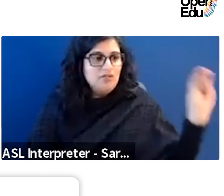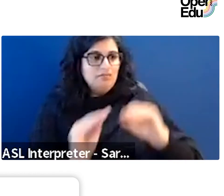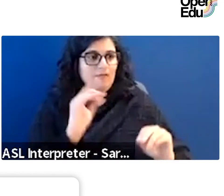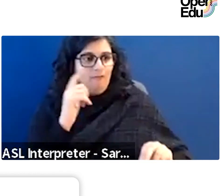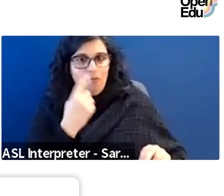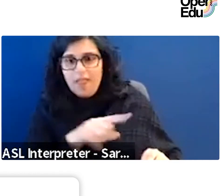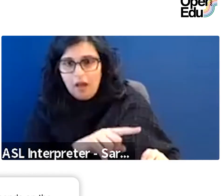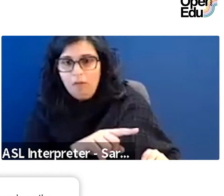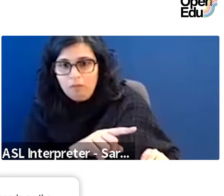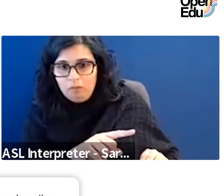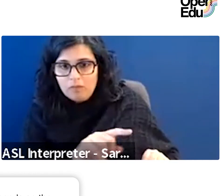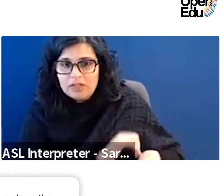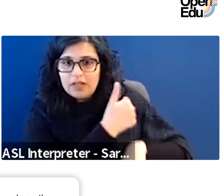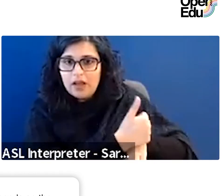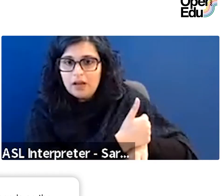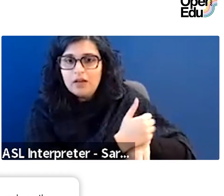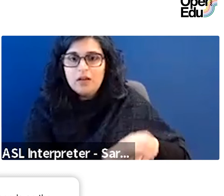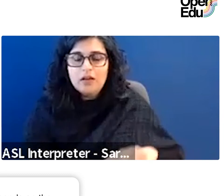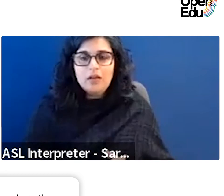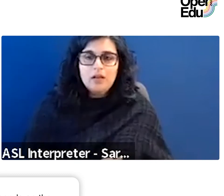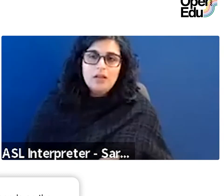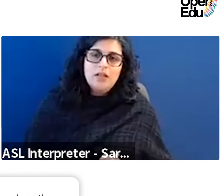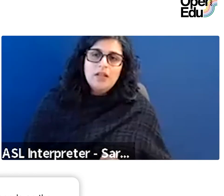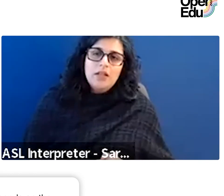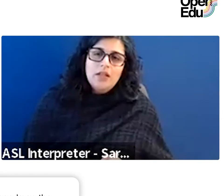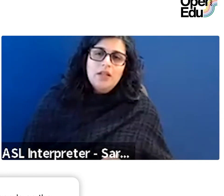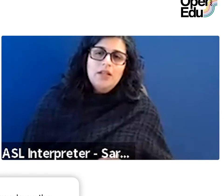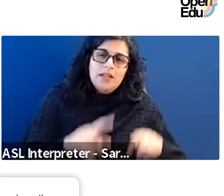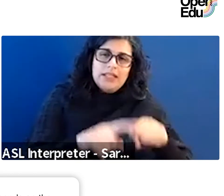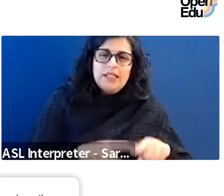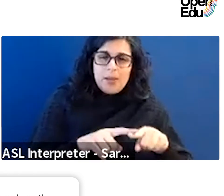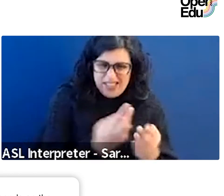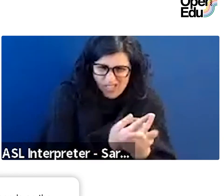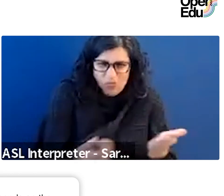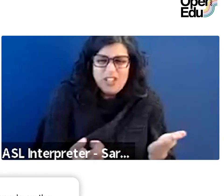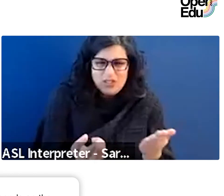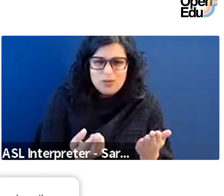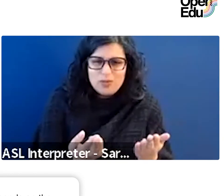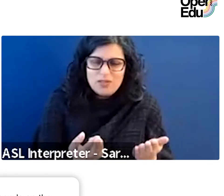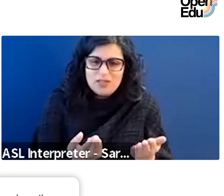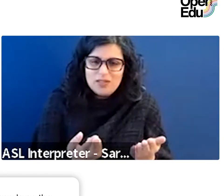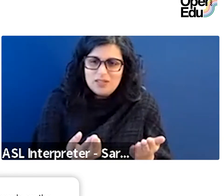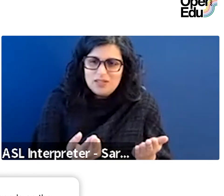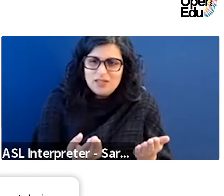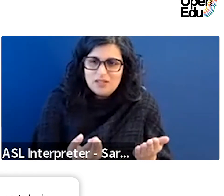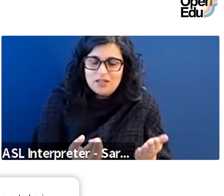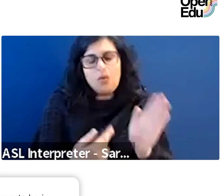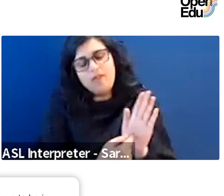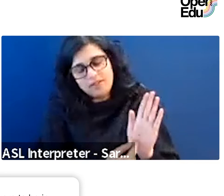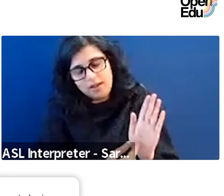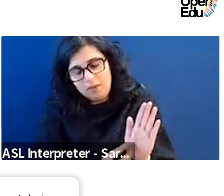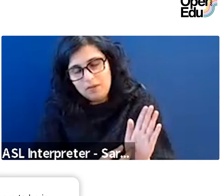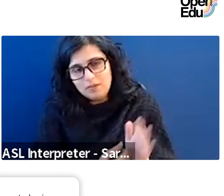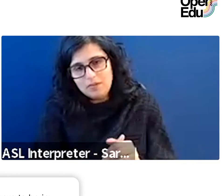And I think it depends on the resources of, if for instance the store